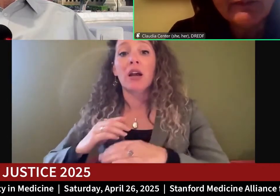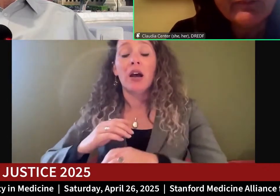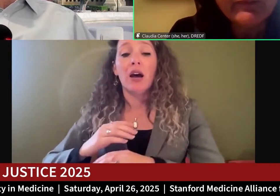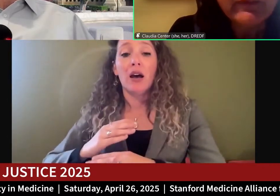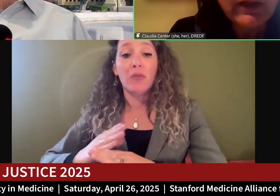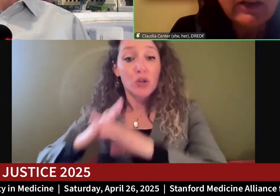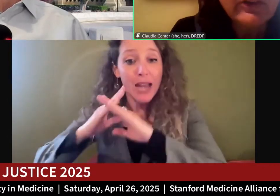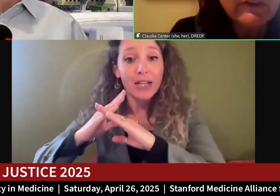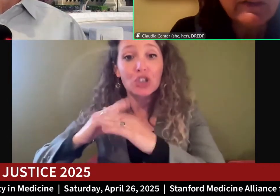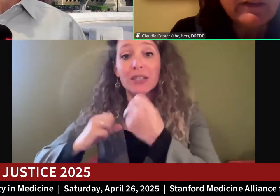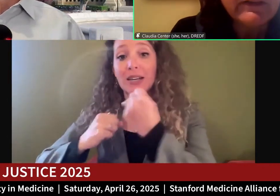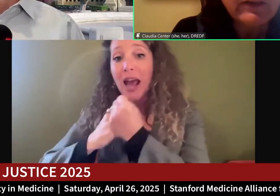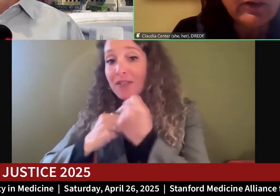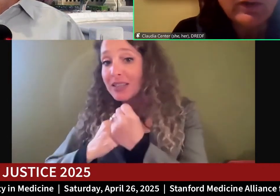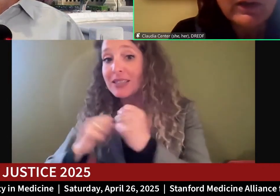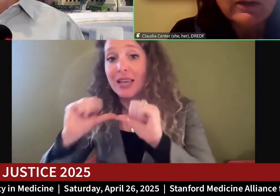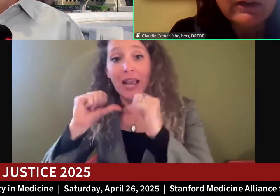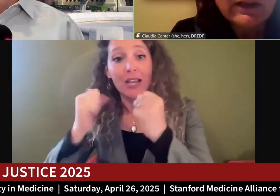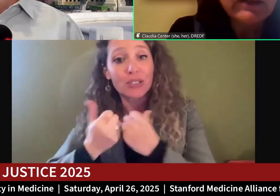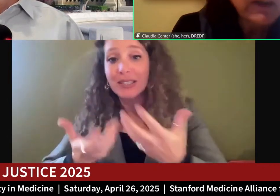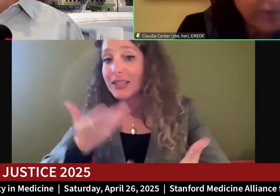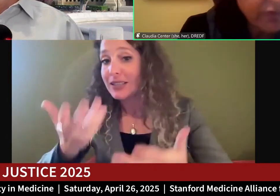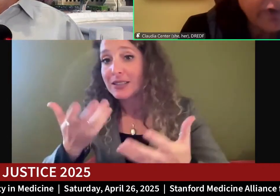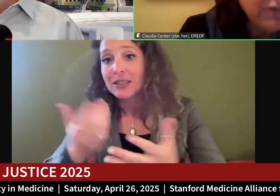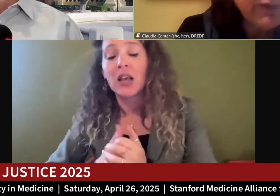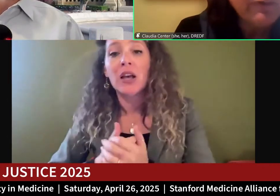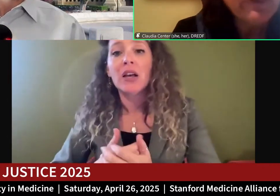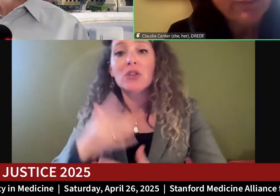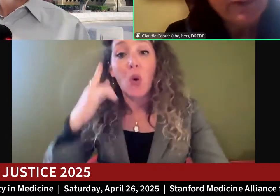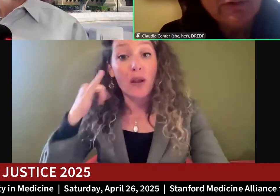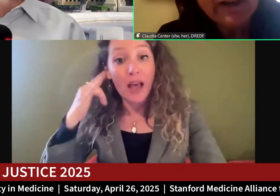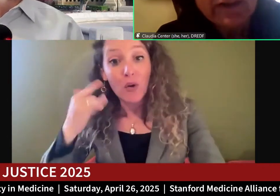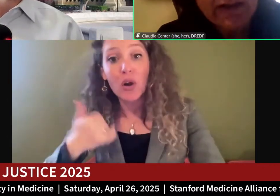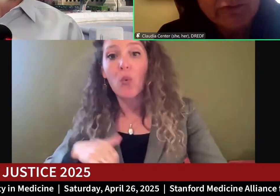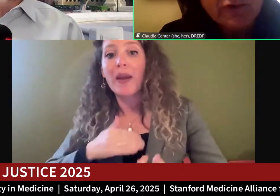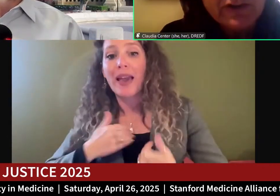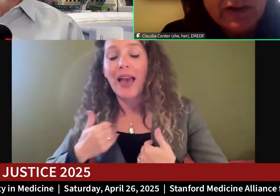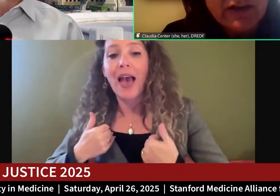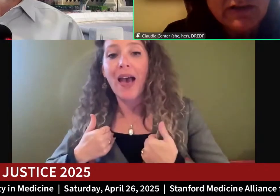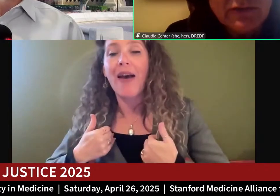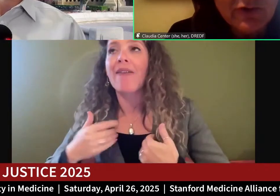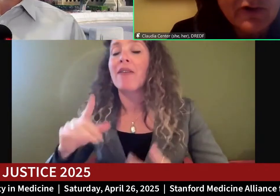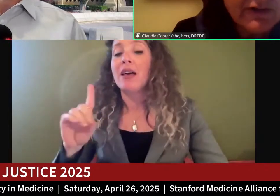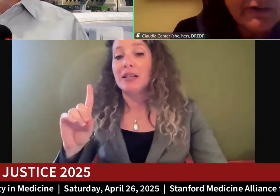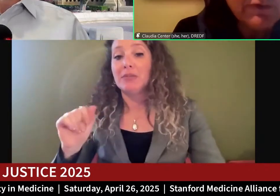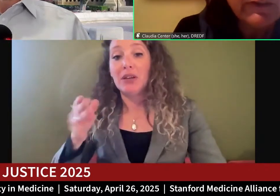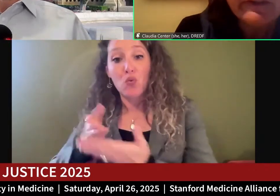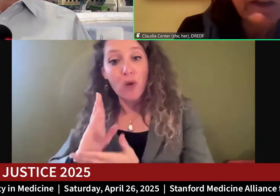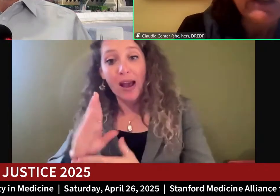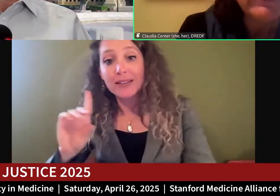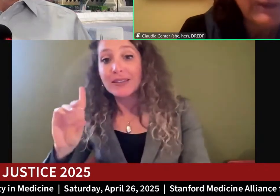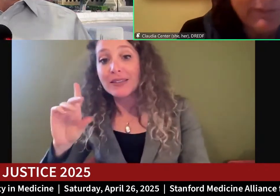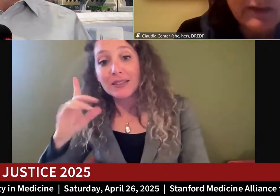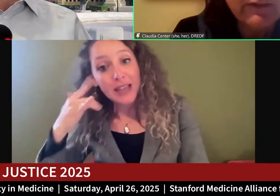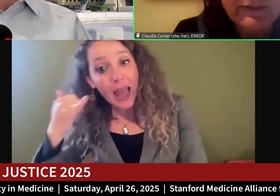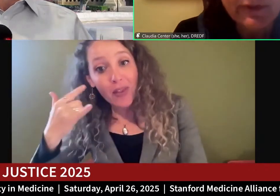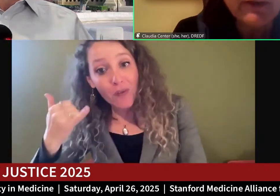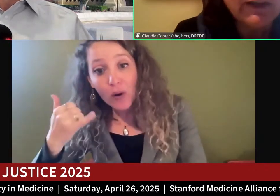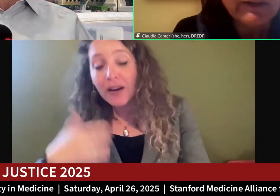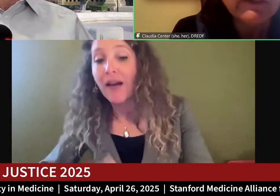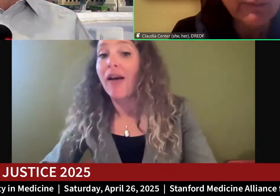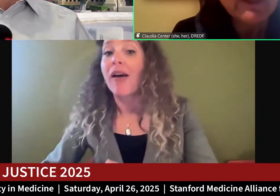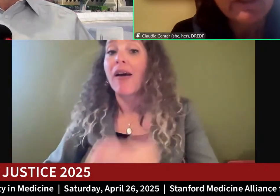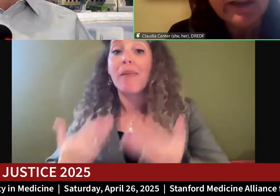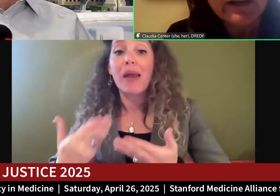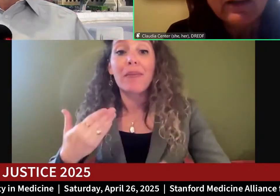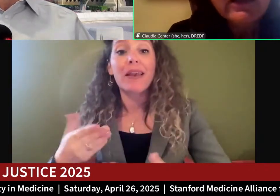advocacy agencies. So, like in California, we have Disability Rights California. If you're in a different state, it might be